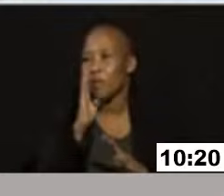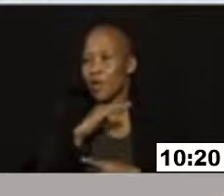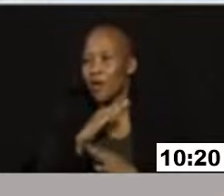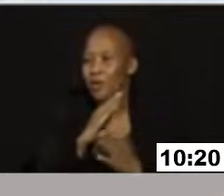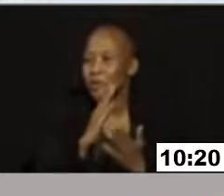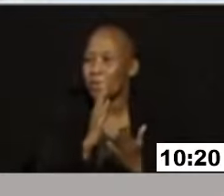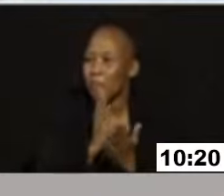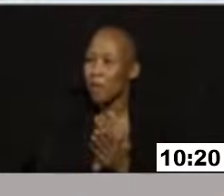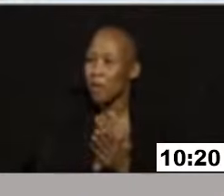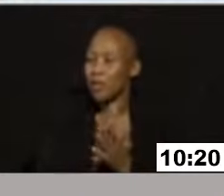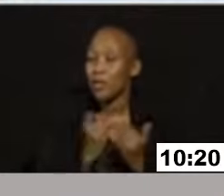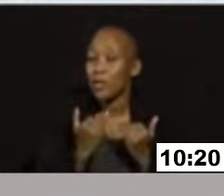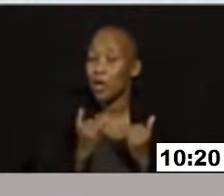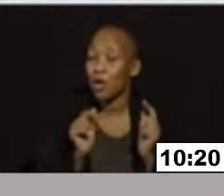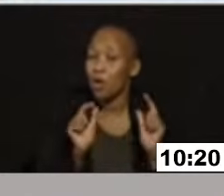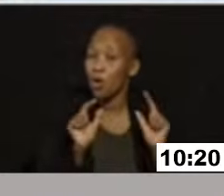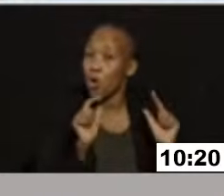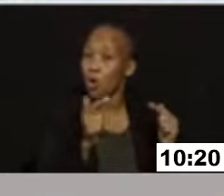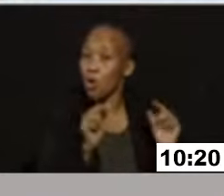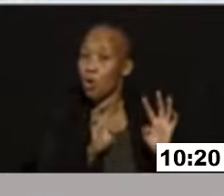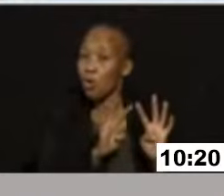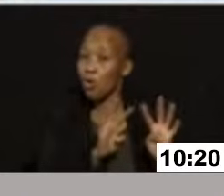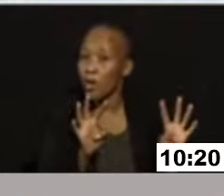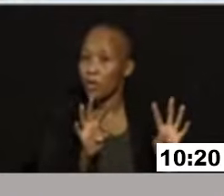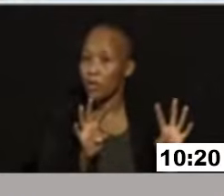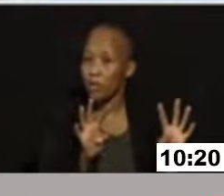This Commission is entitled under